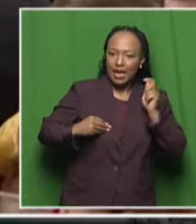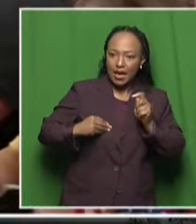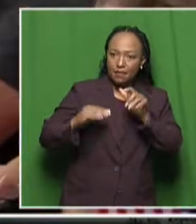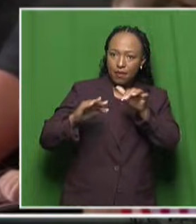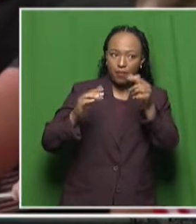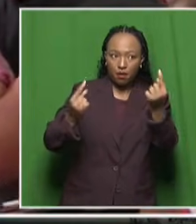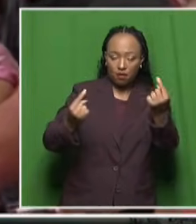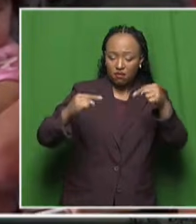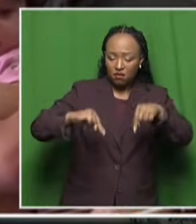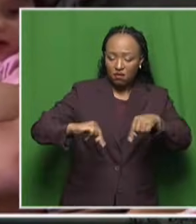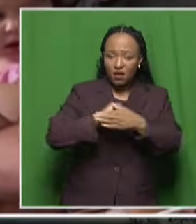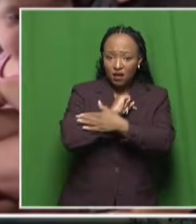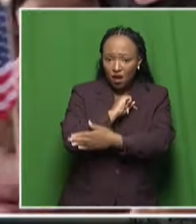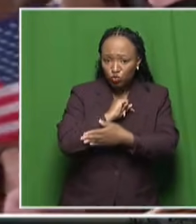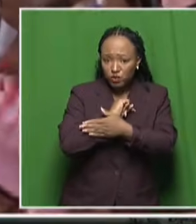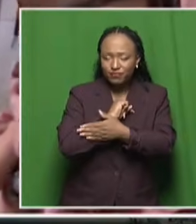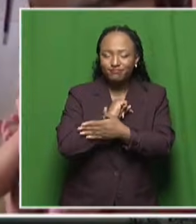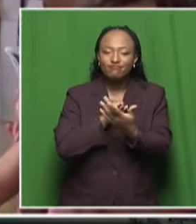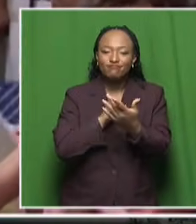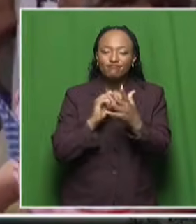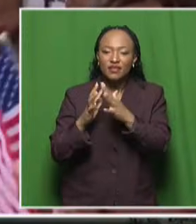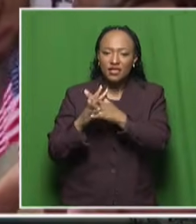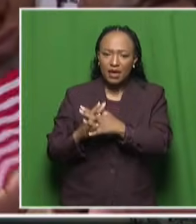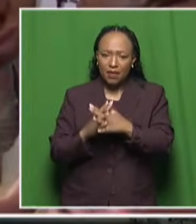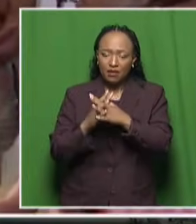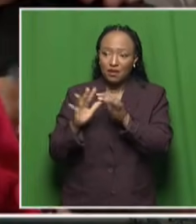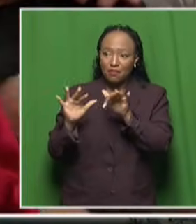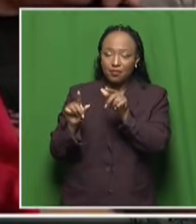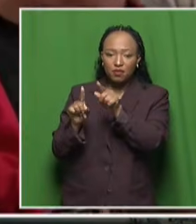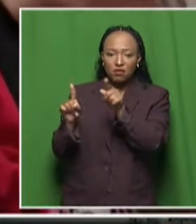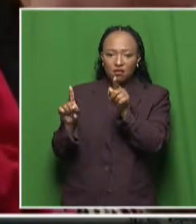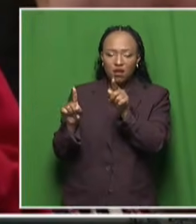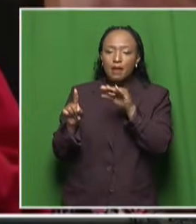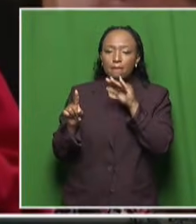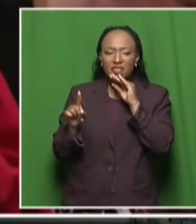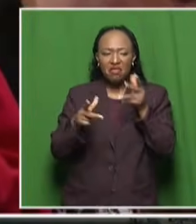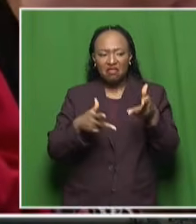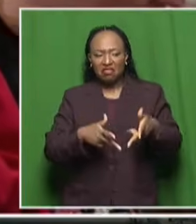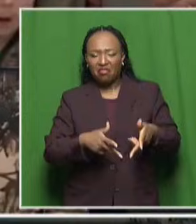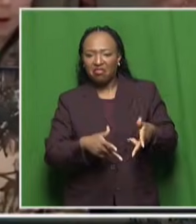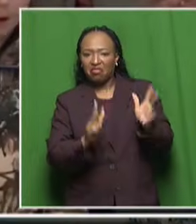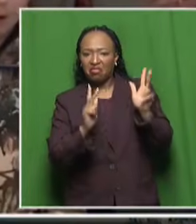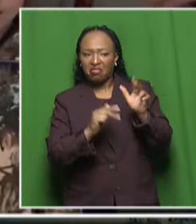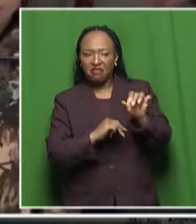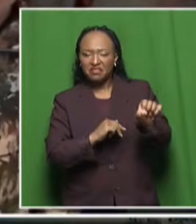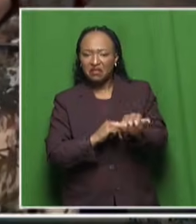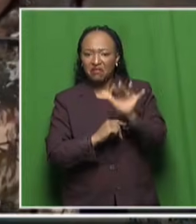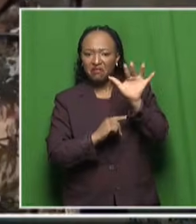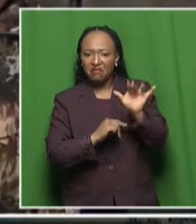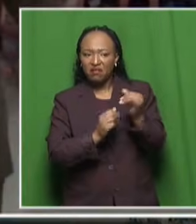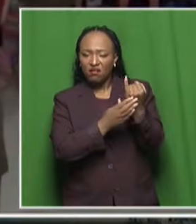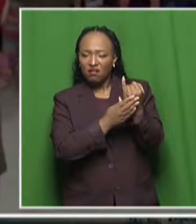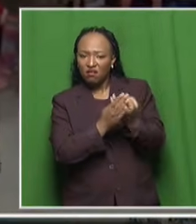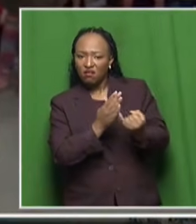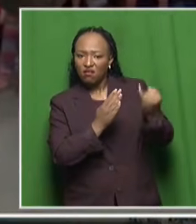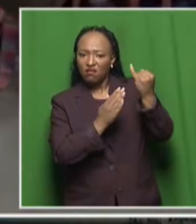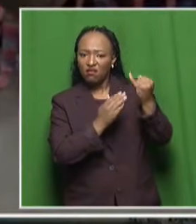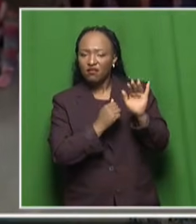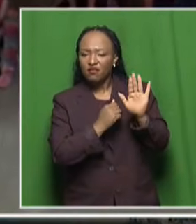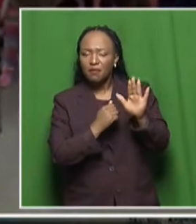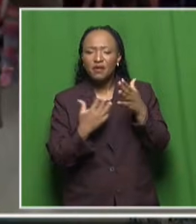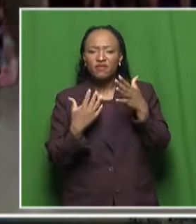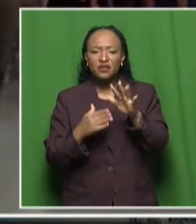country, which means that the Americans are actually disregarding the sovereignty of the country. I mean, I've seen